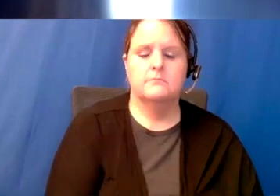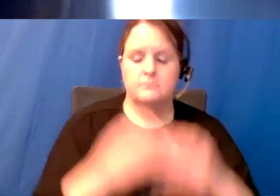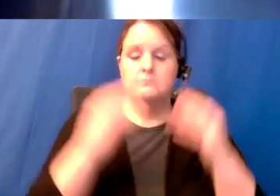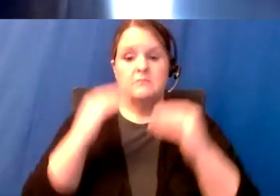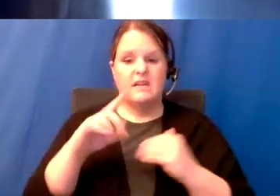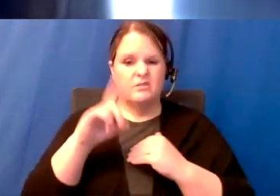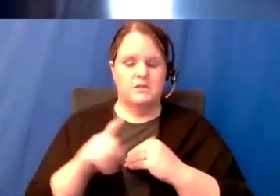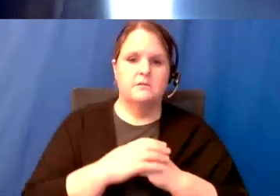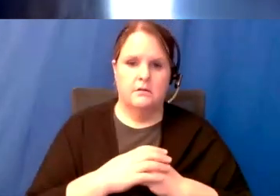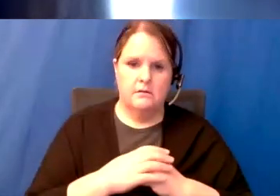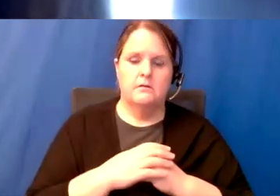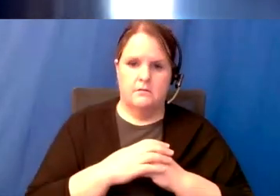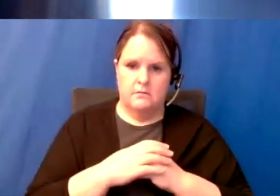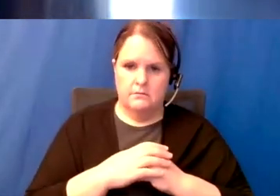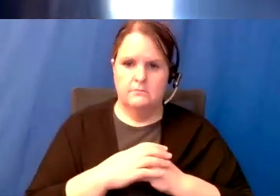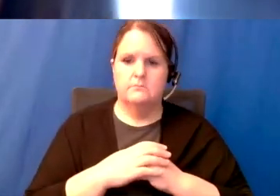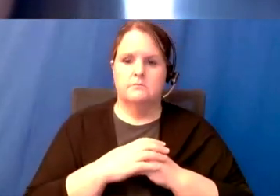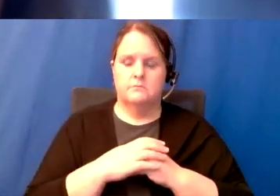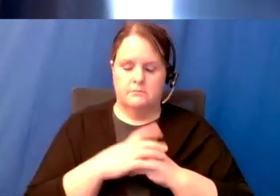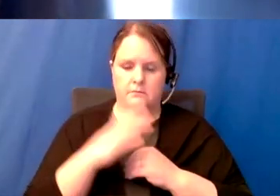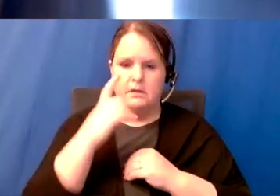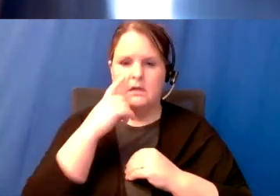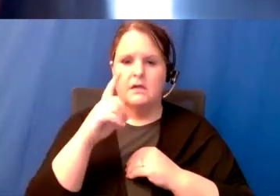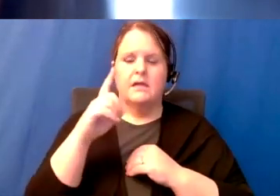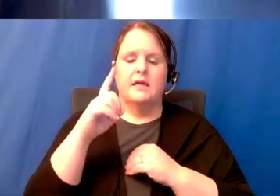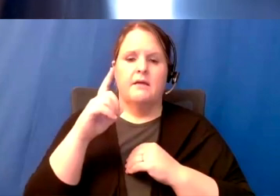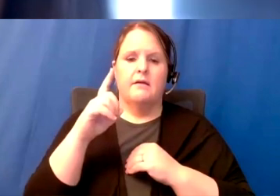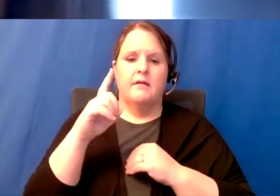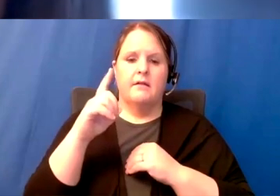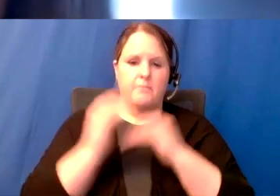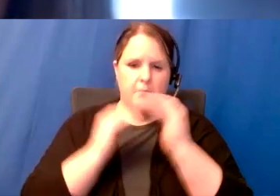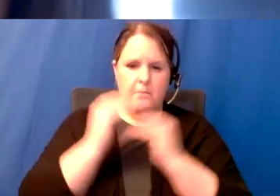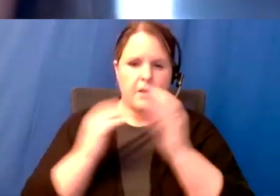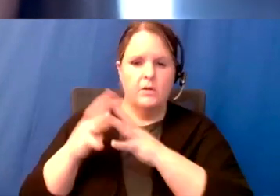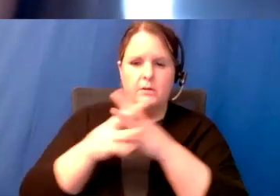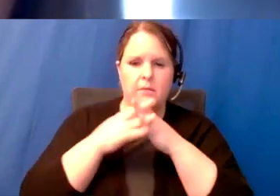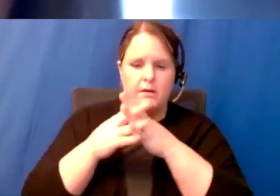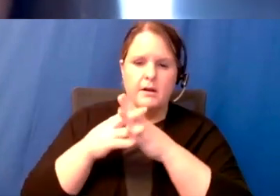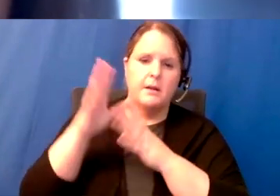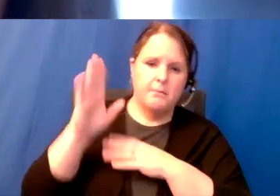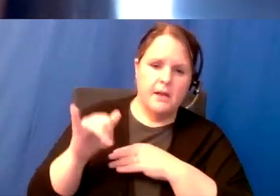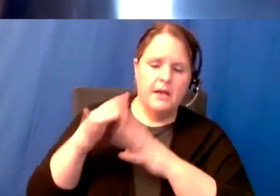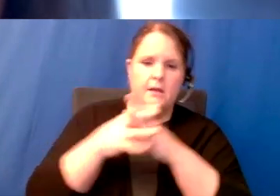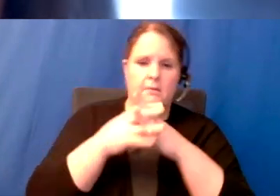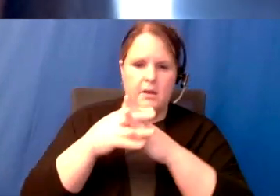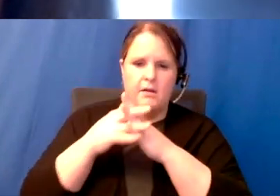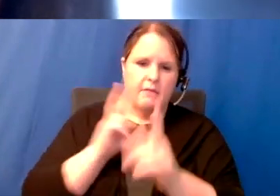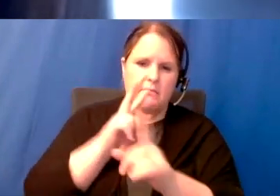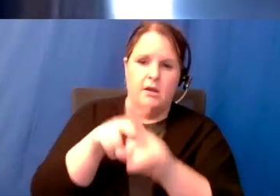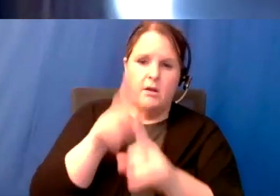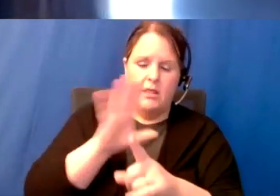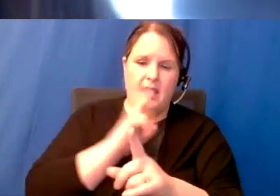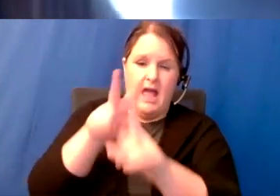if the Build America, Buy America Act applies? or is it on the applicant to